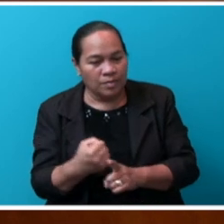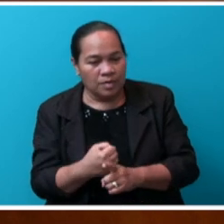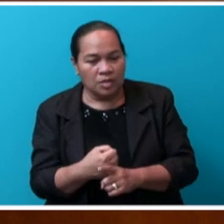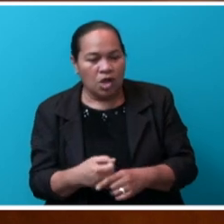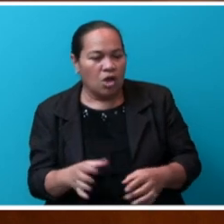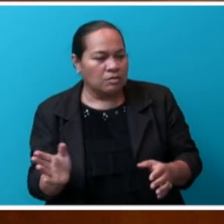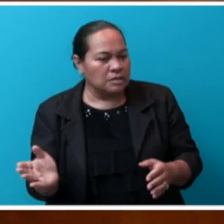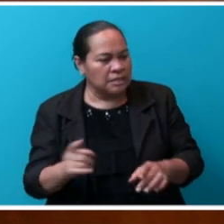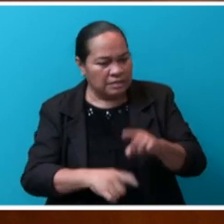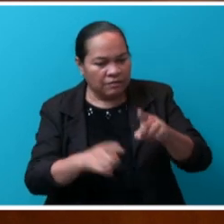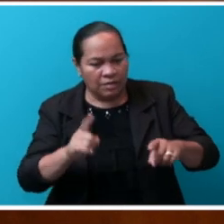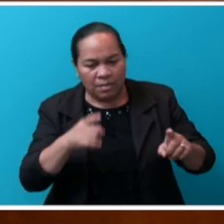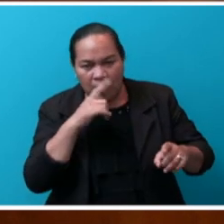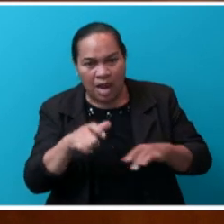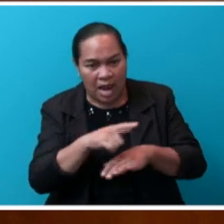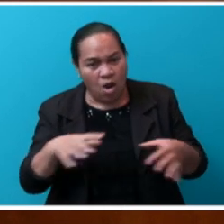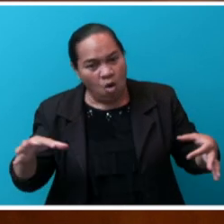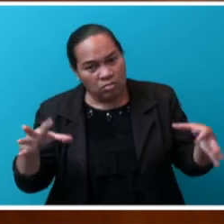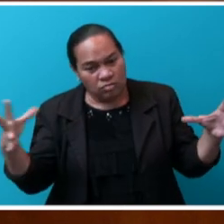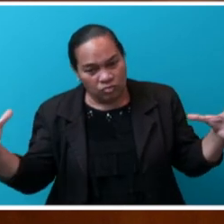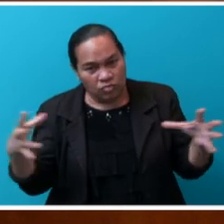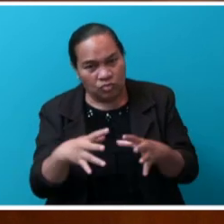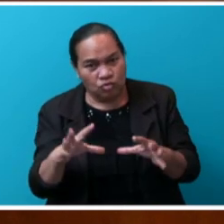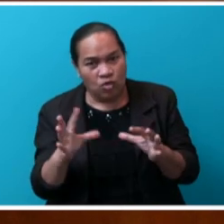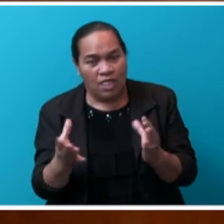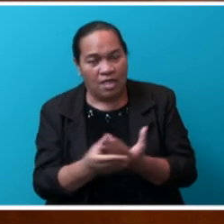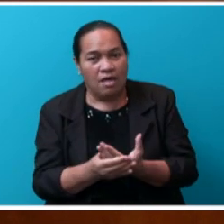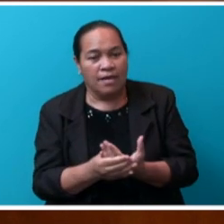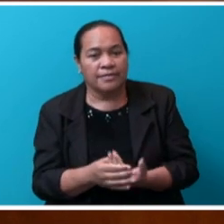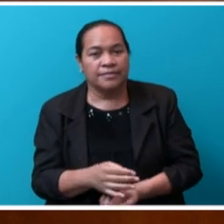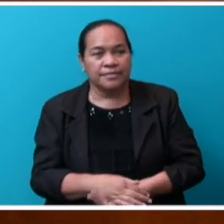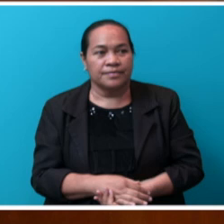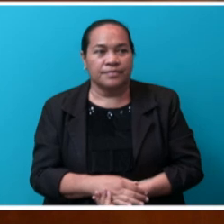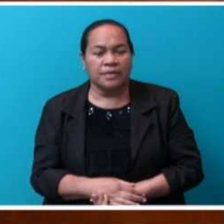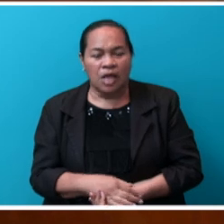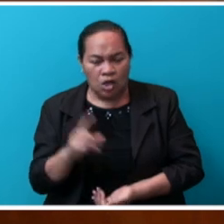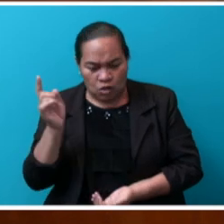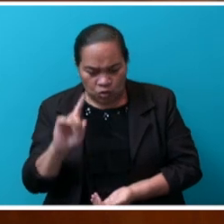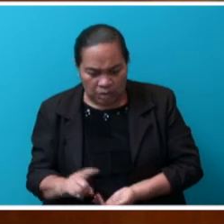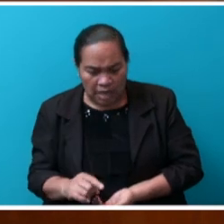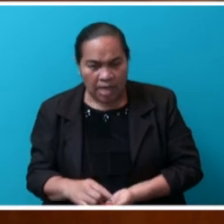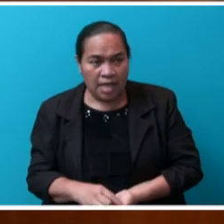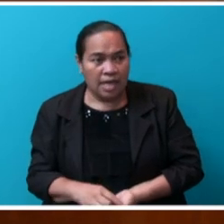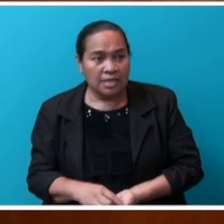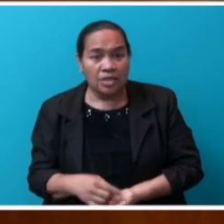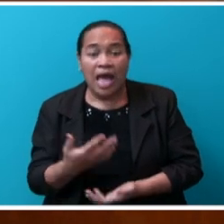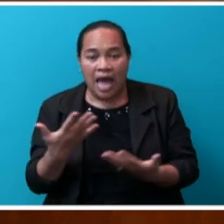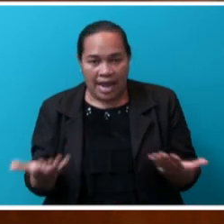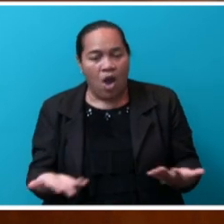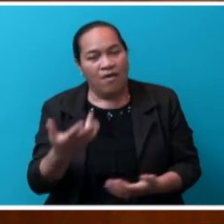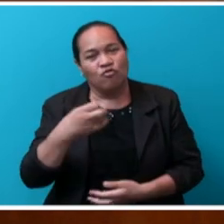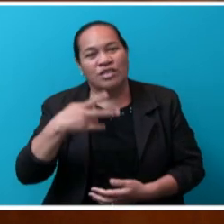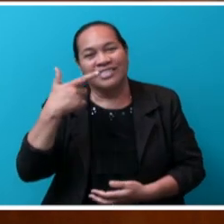and shared prosperity. Speaker, sir, to date, 837 active cooperatives operate across